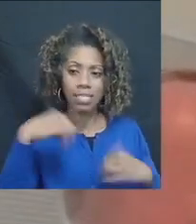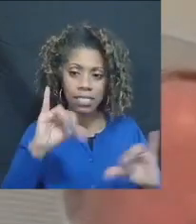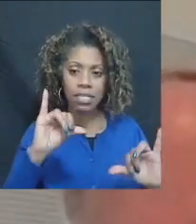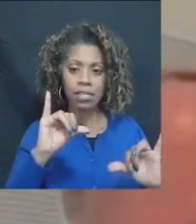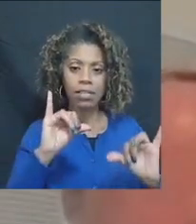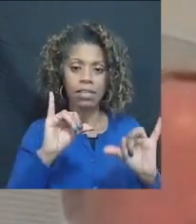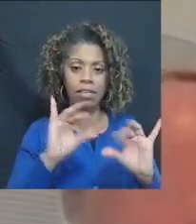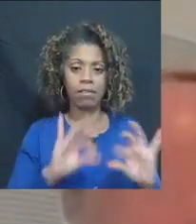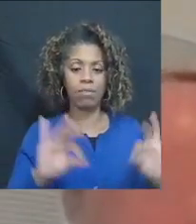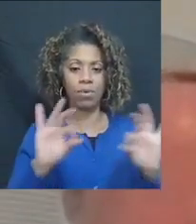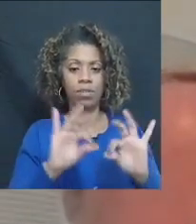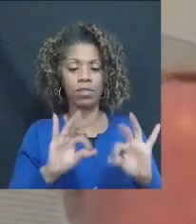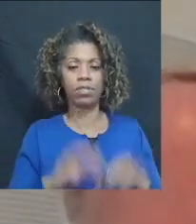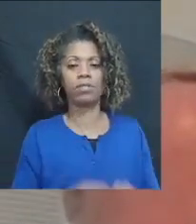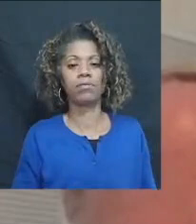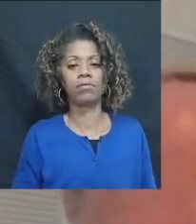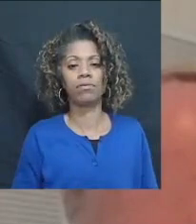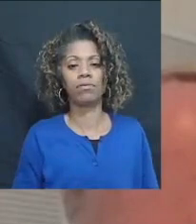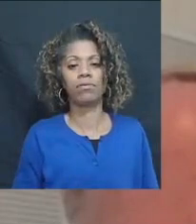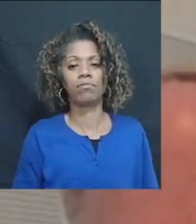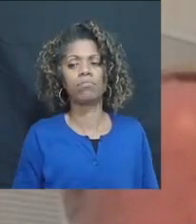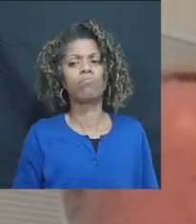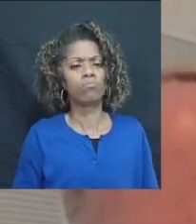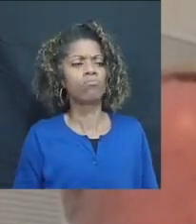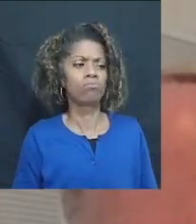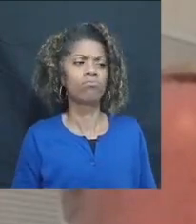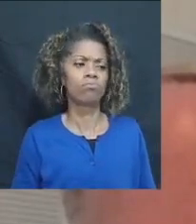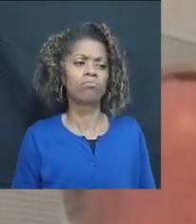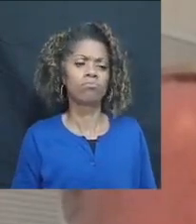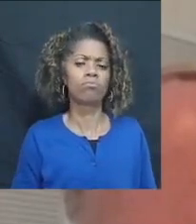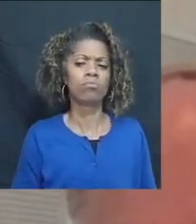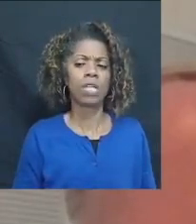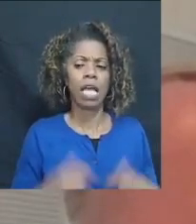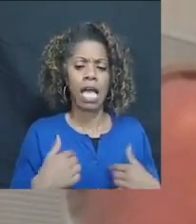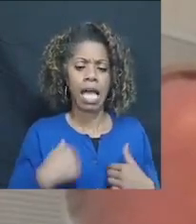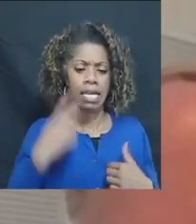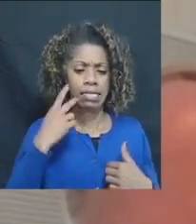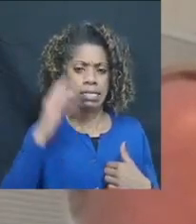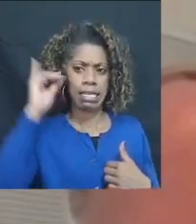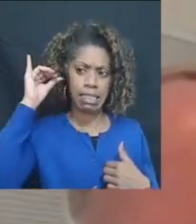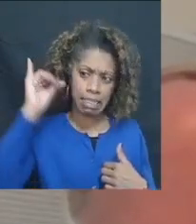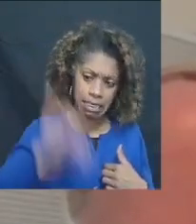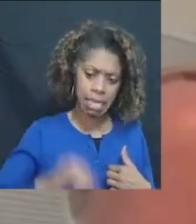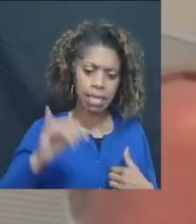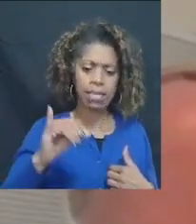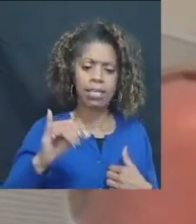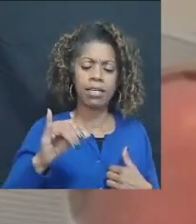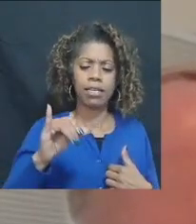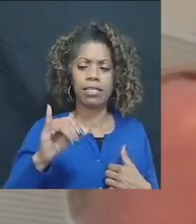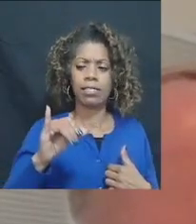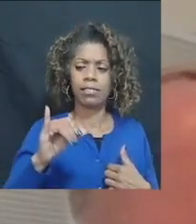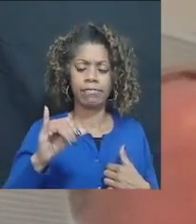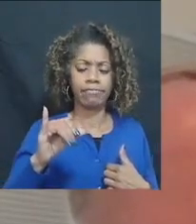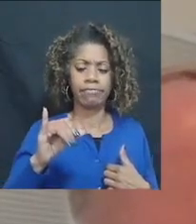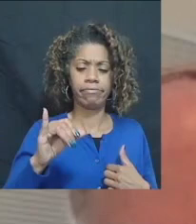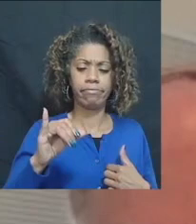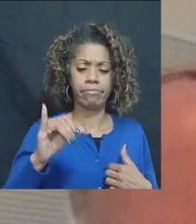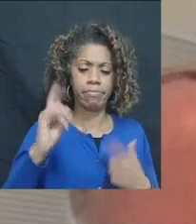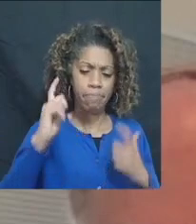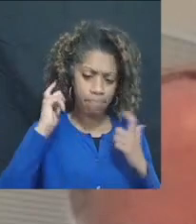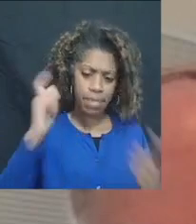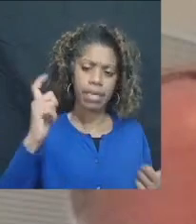change as the big public health issue. I think anyone that has seen